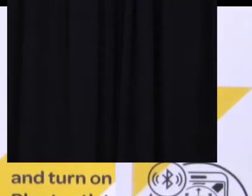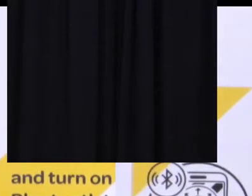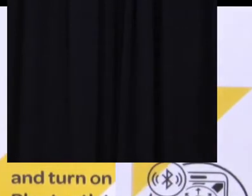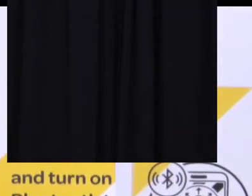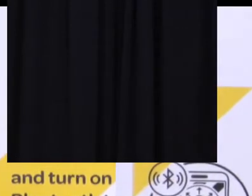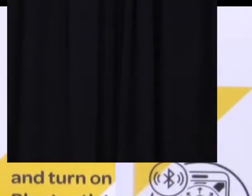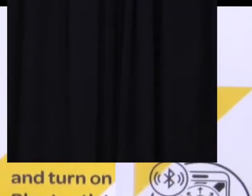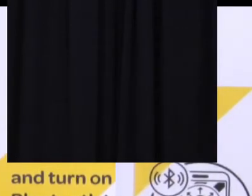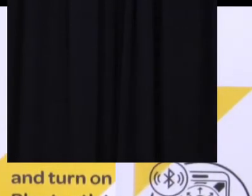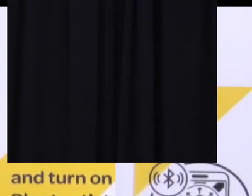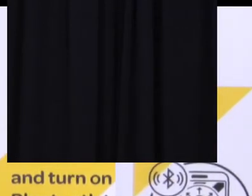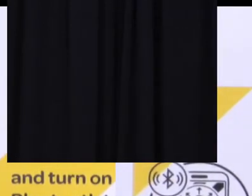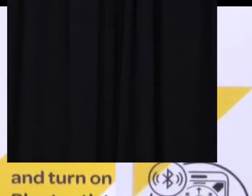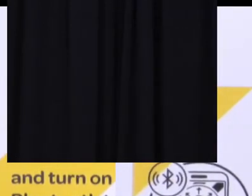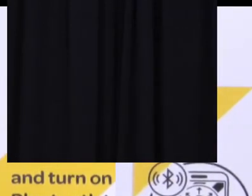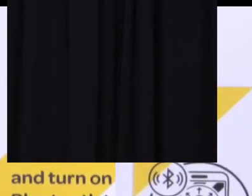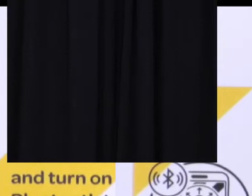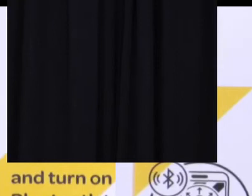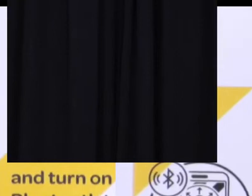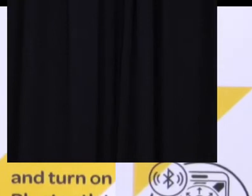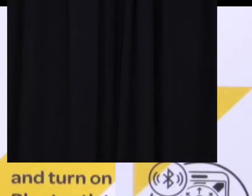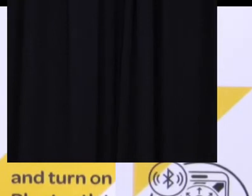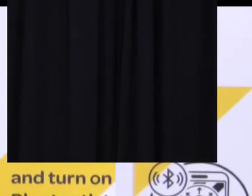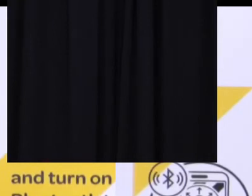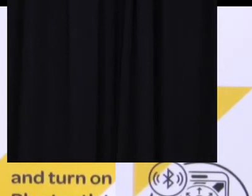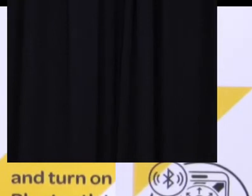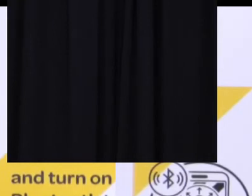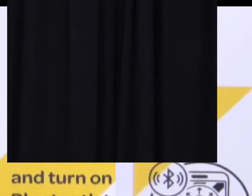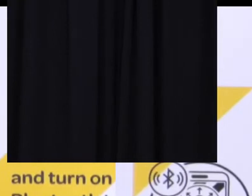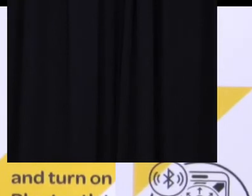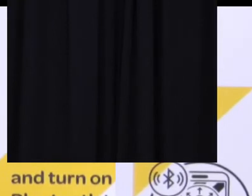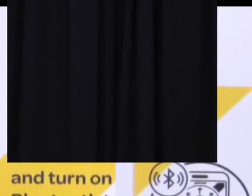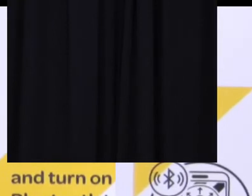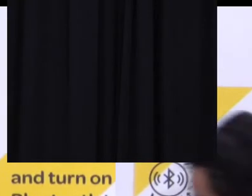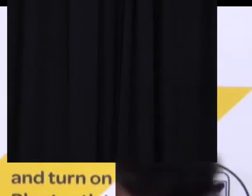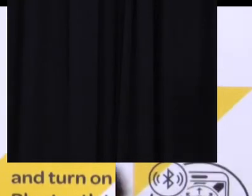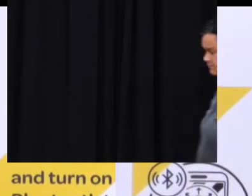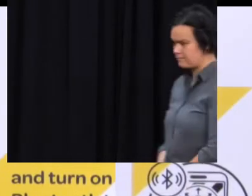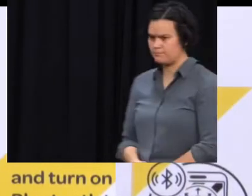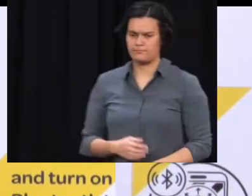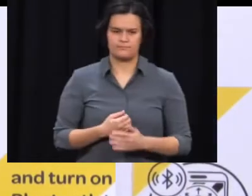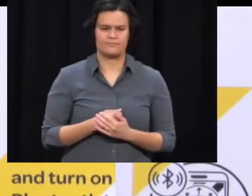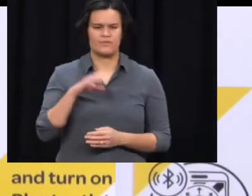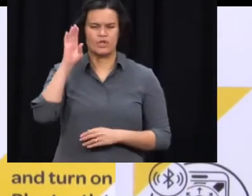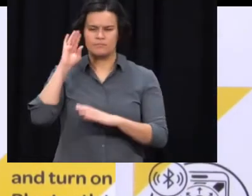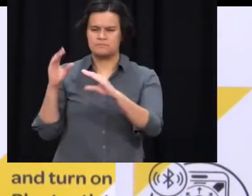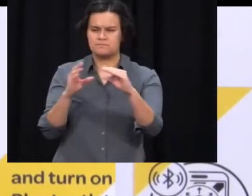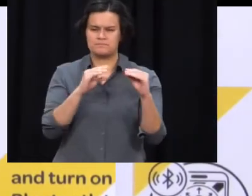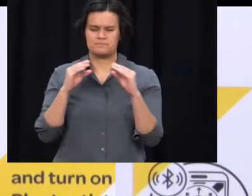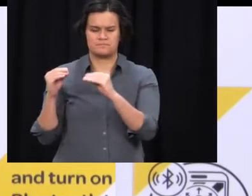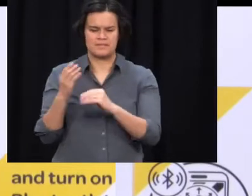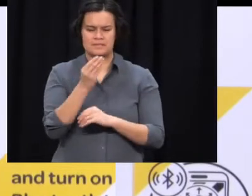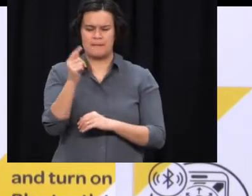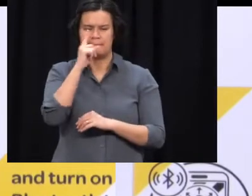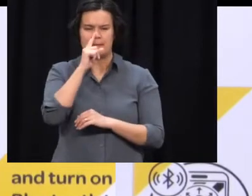original case did use the walkway area on the 12th of August for about 16 minutes. I know there were no other attorneys there but what